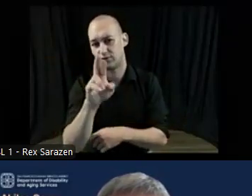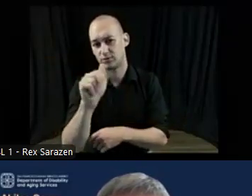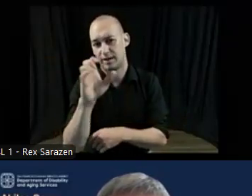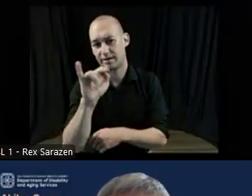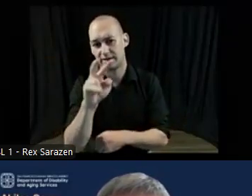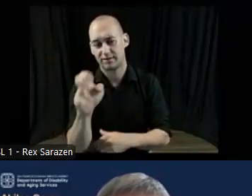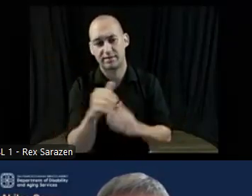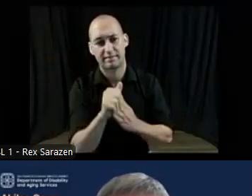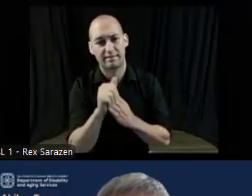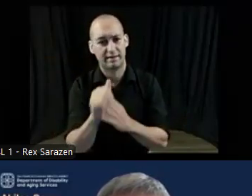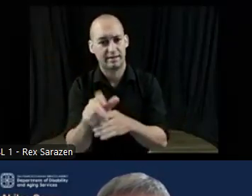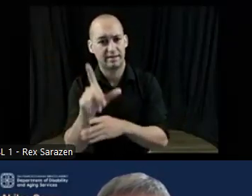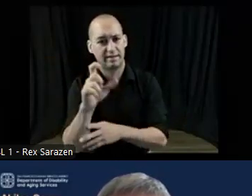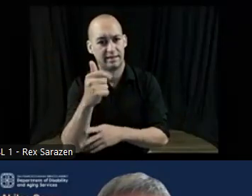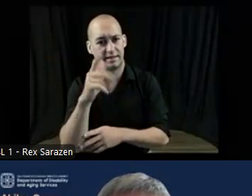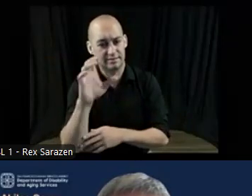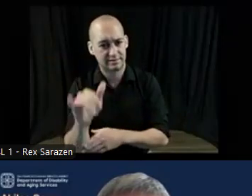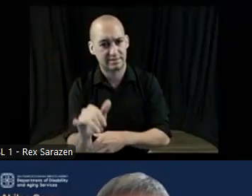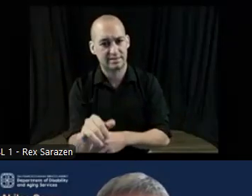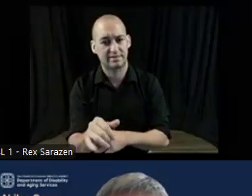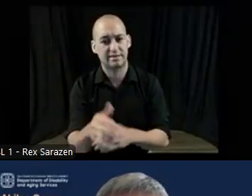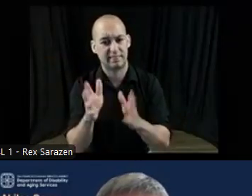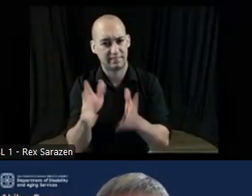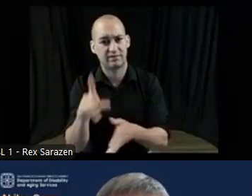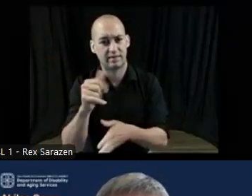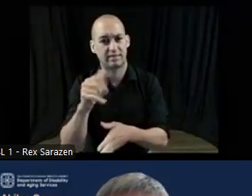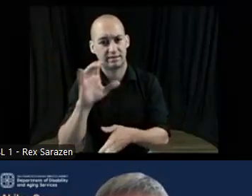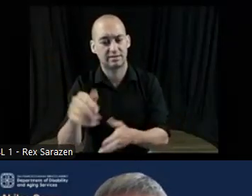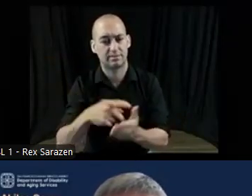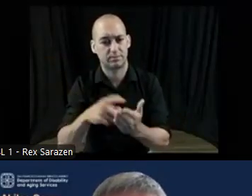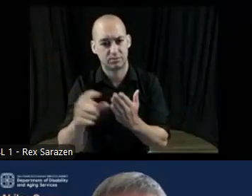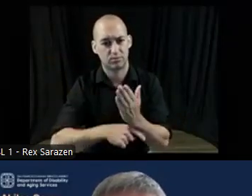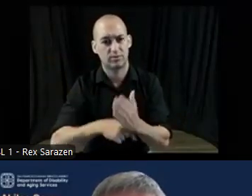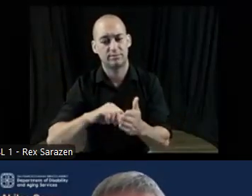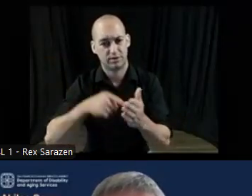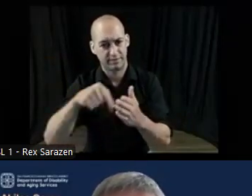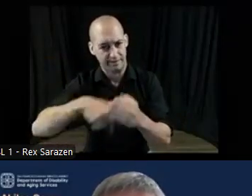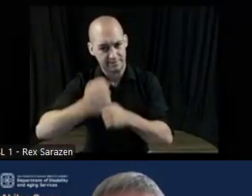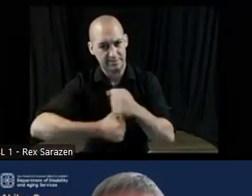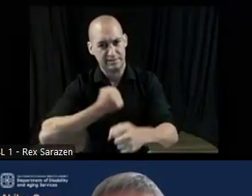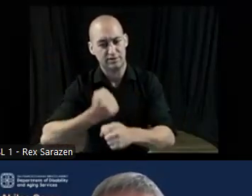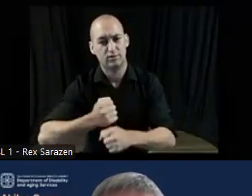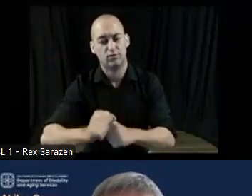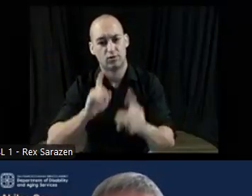a Legacy program just launched this year, and we're looking forward to the end report where we look